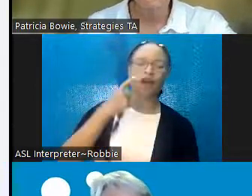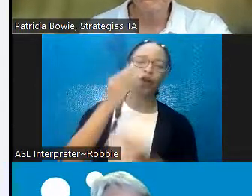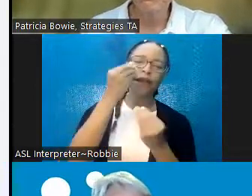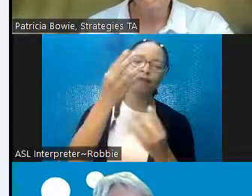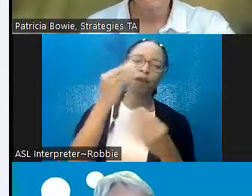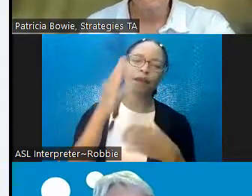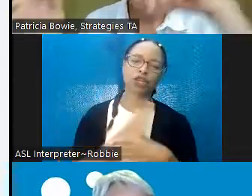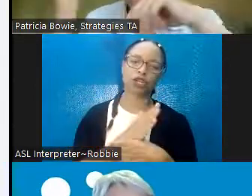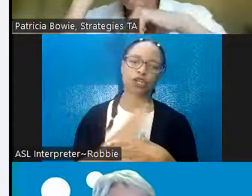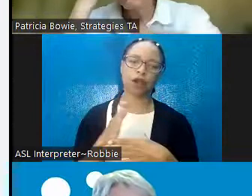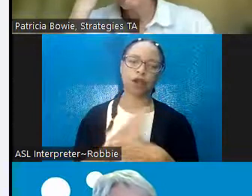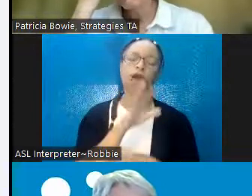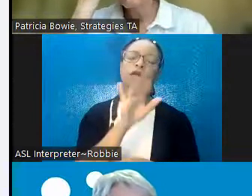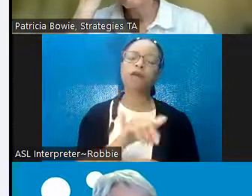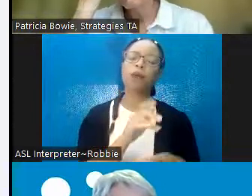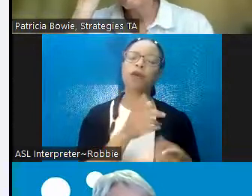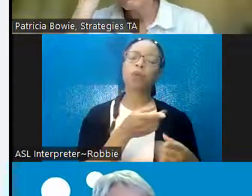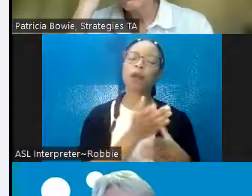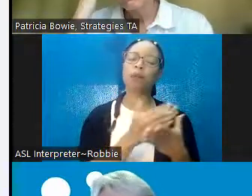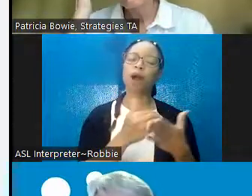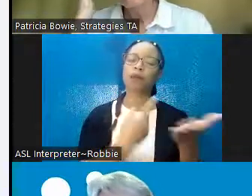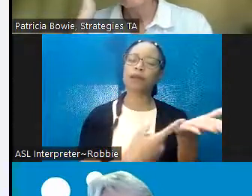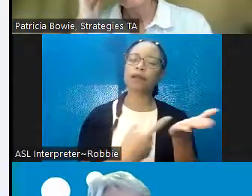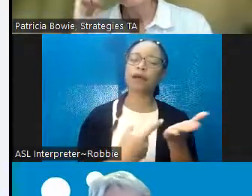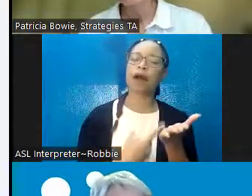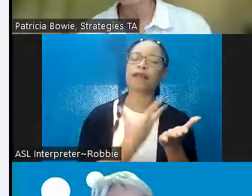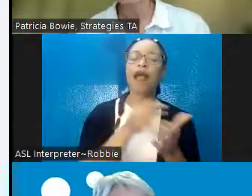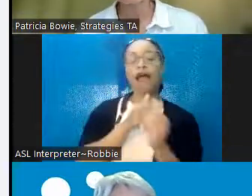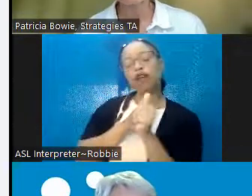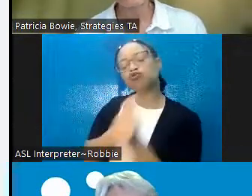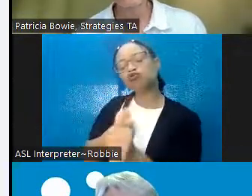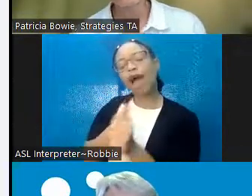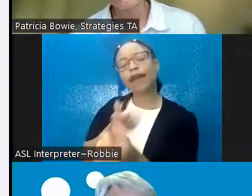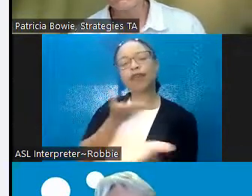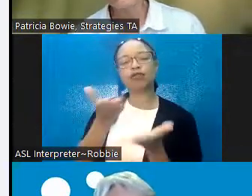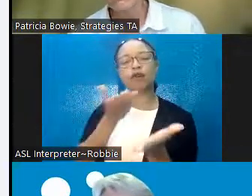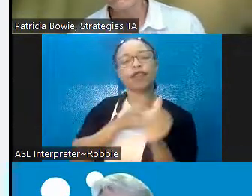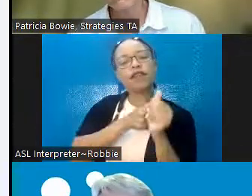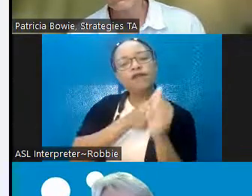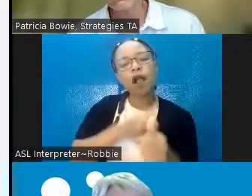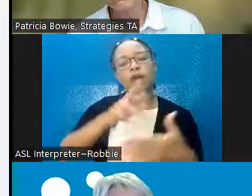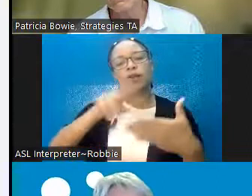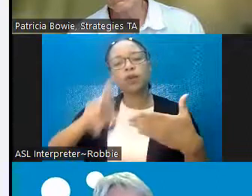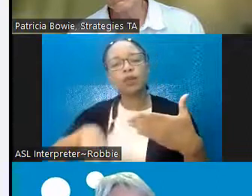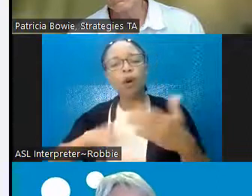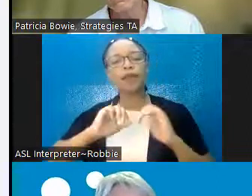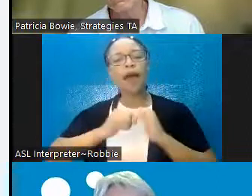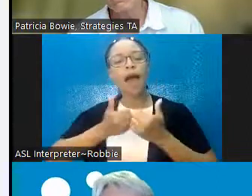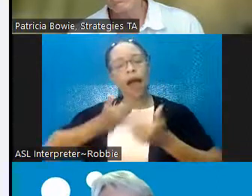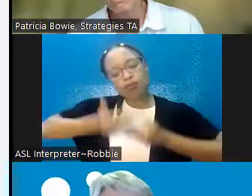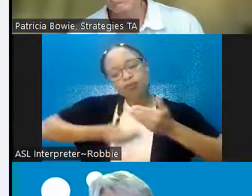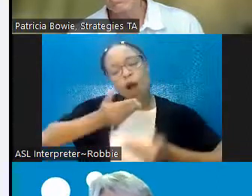sharing. So that was one area that we did talk about. And then tracking services and tracking outcomes and how to process referrals. So